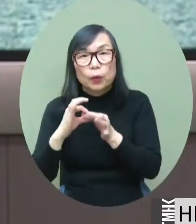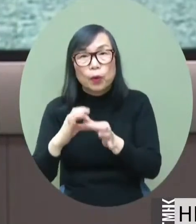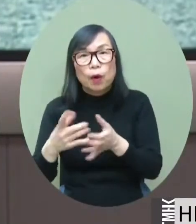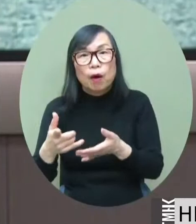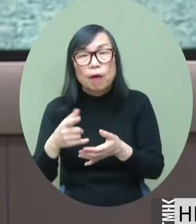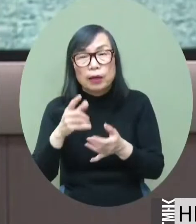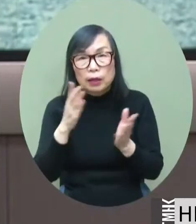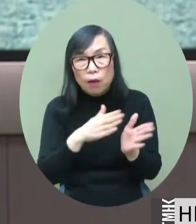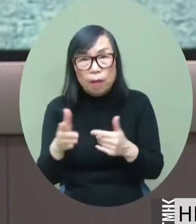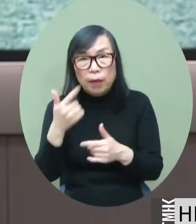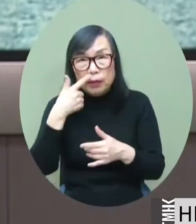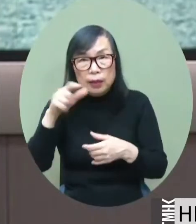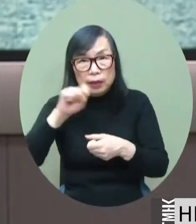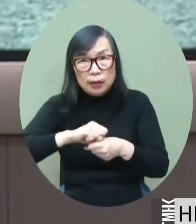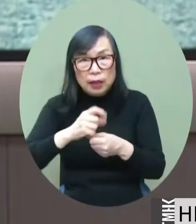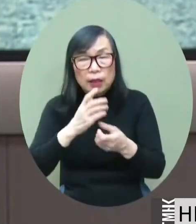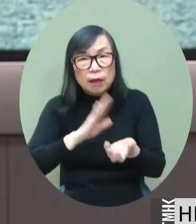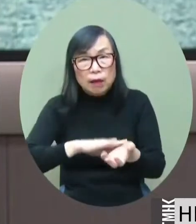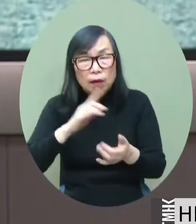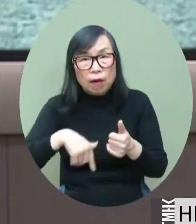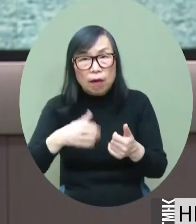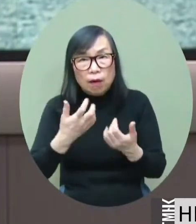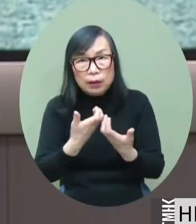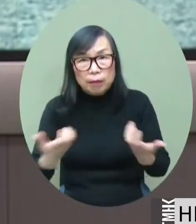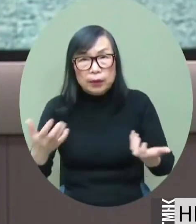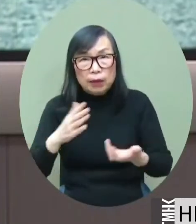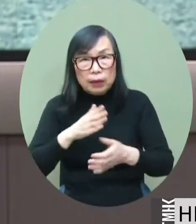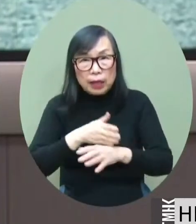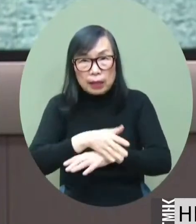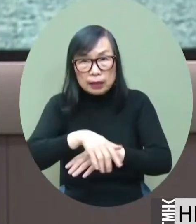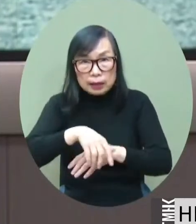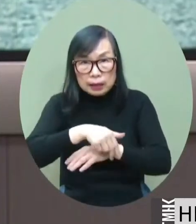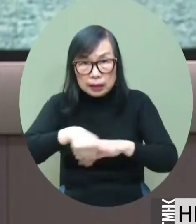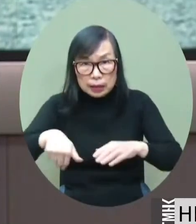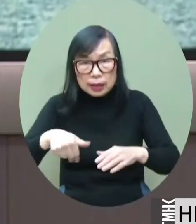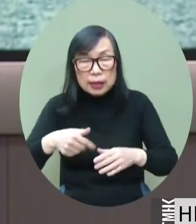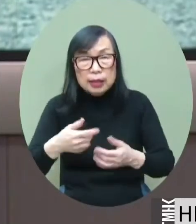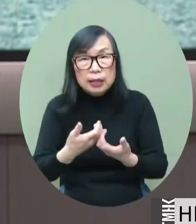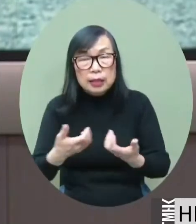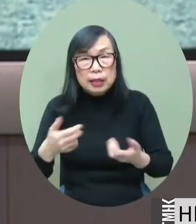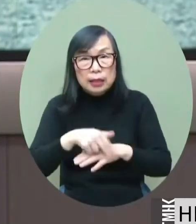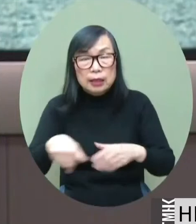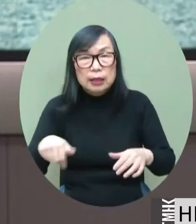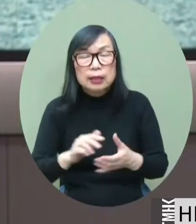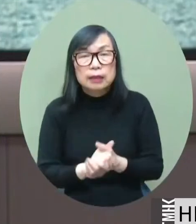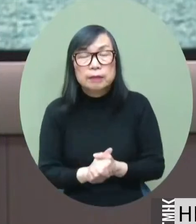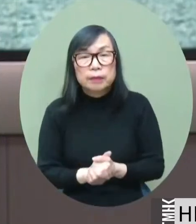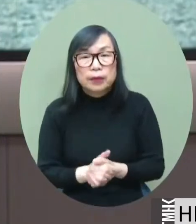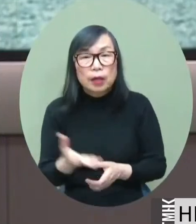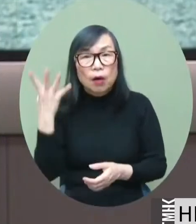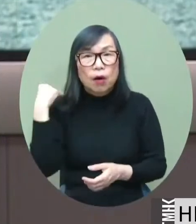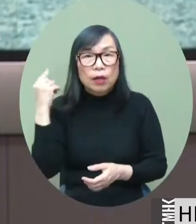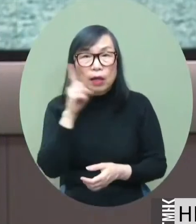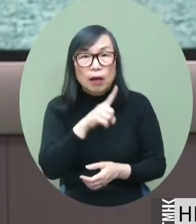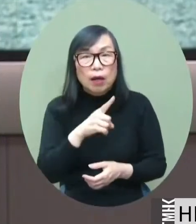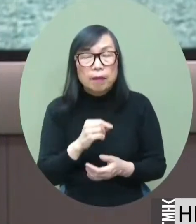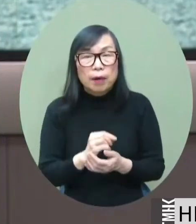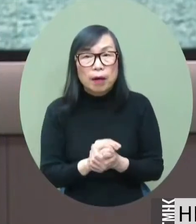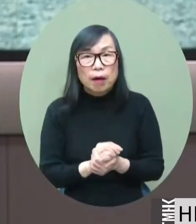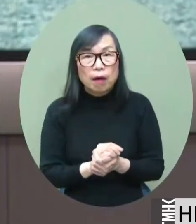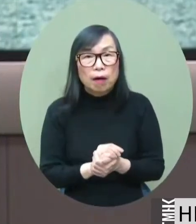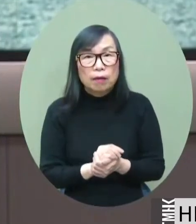to us, and we will approach them and arrange for new cases to be admitted to isolation facilities. In the past